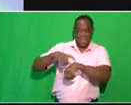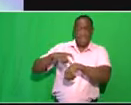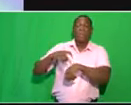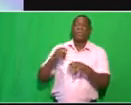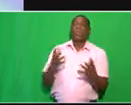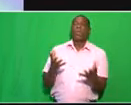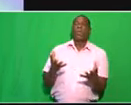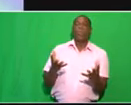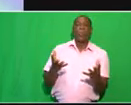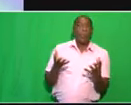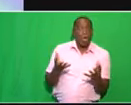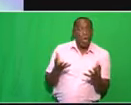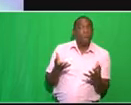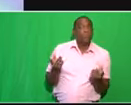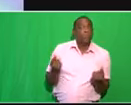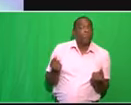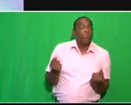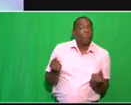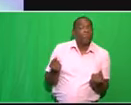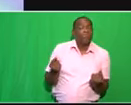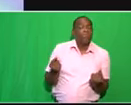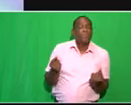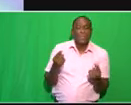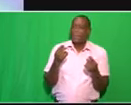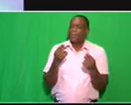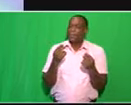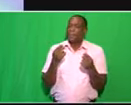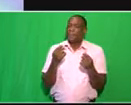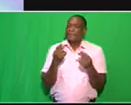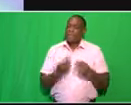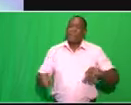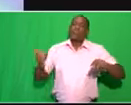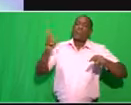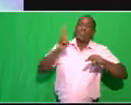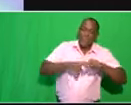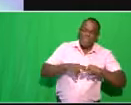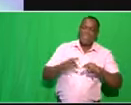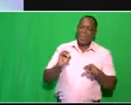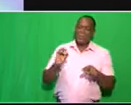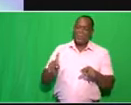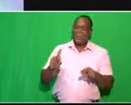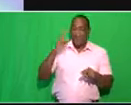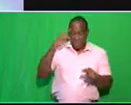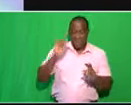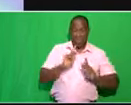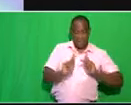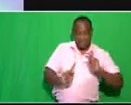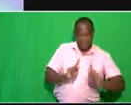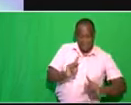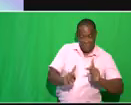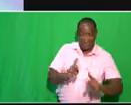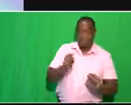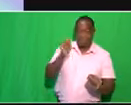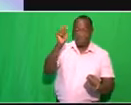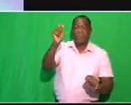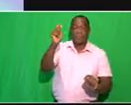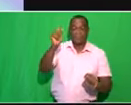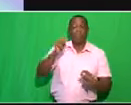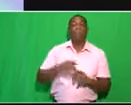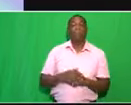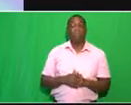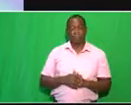wanted to expand the opportunity for the population. And so the idea